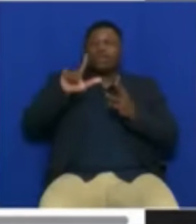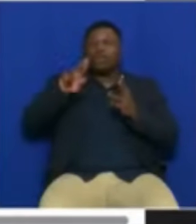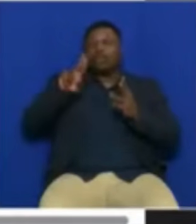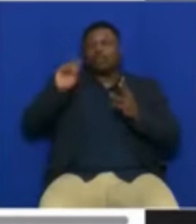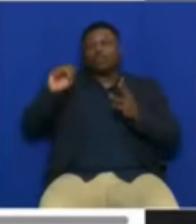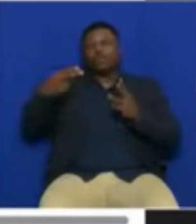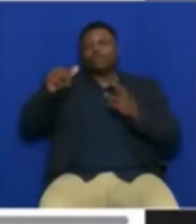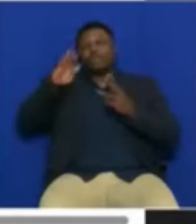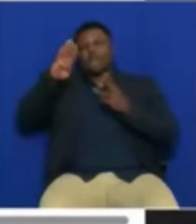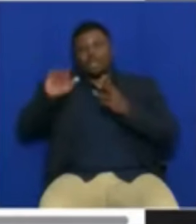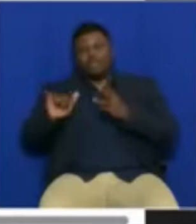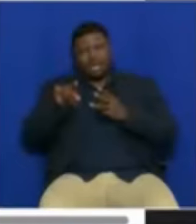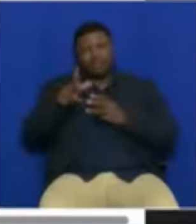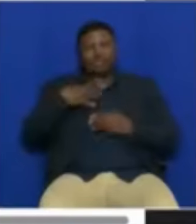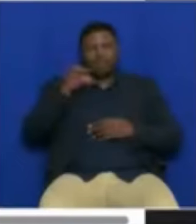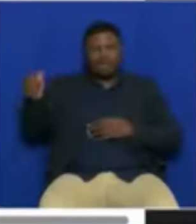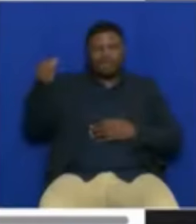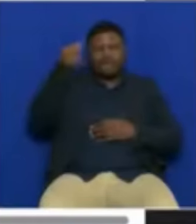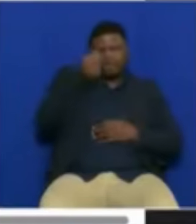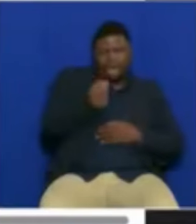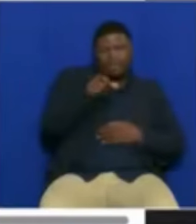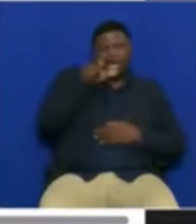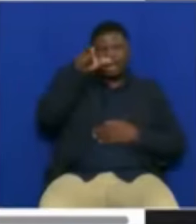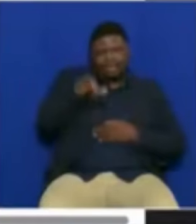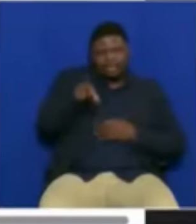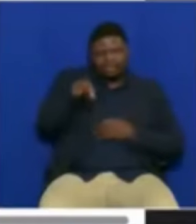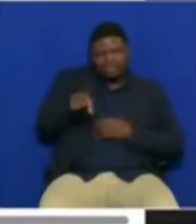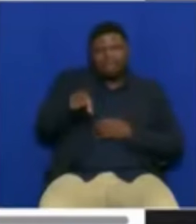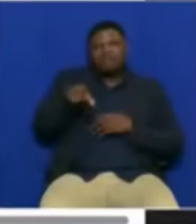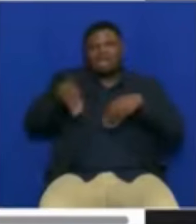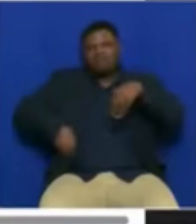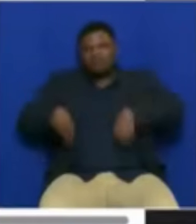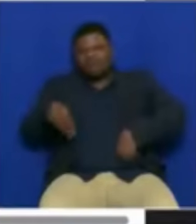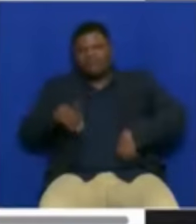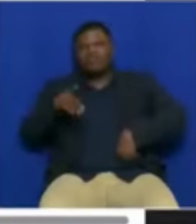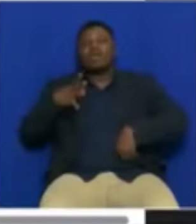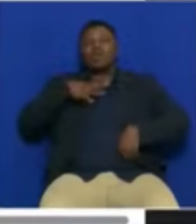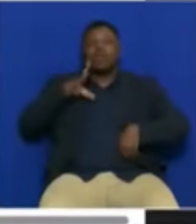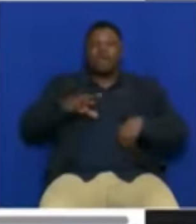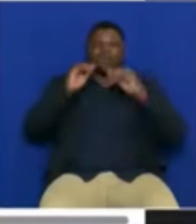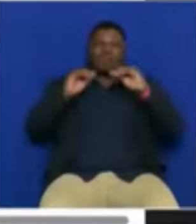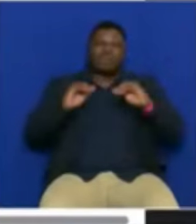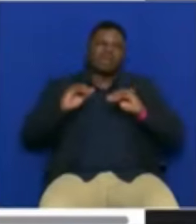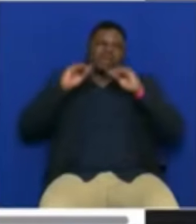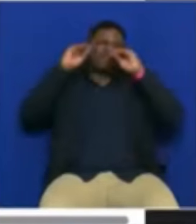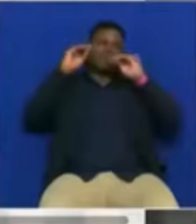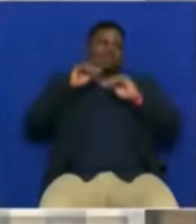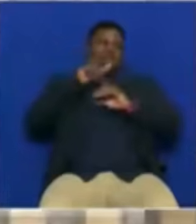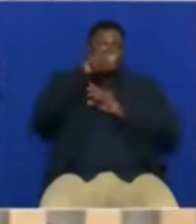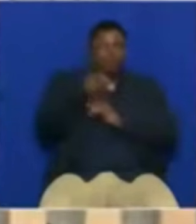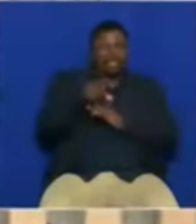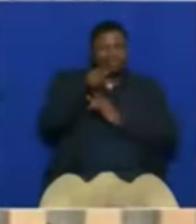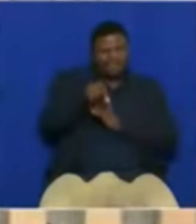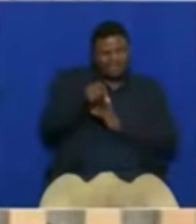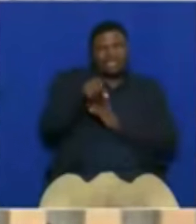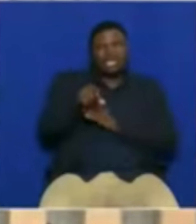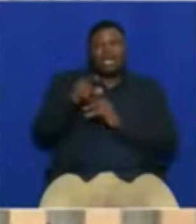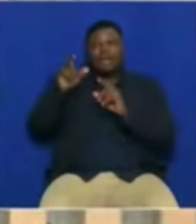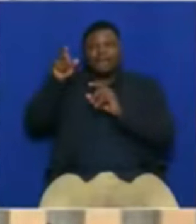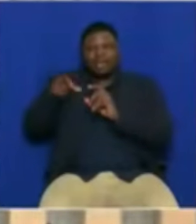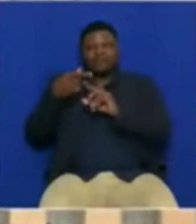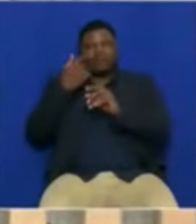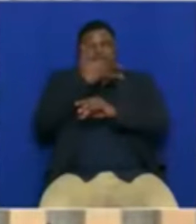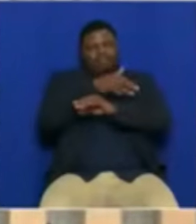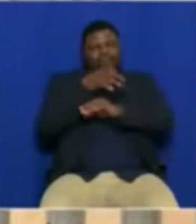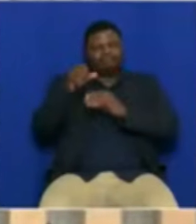strategic positions within crime intelligence. That is the allegation. You heard that. Did you hear what I read? Yes, I heard part of